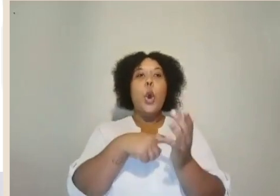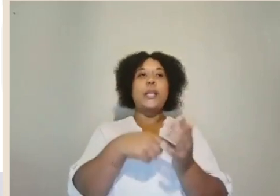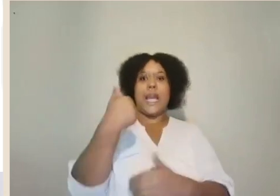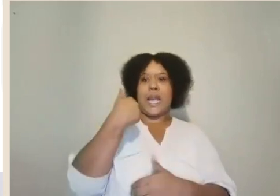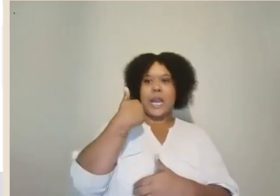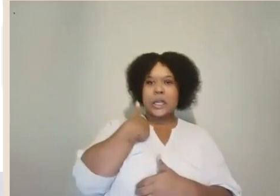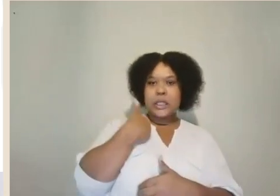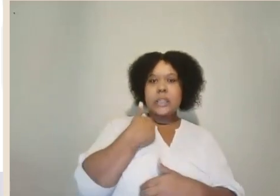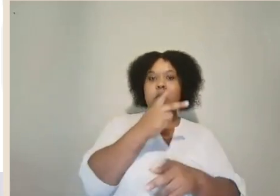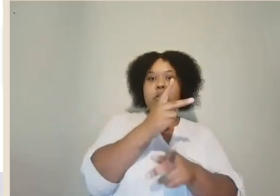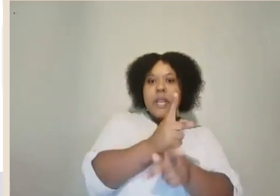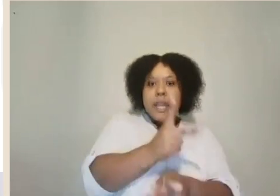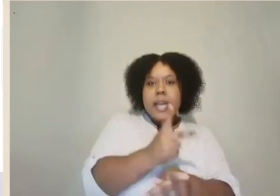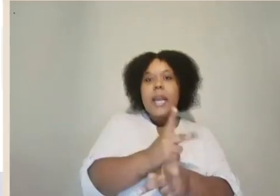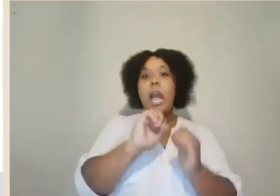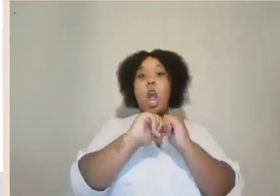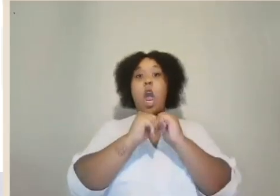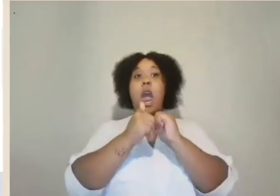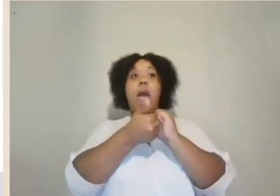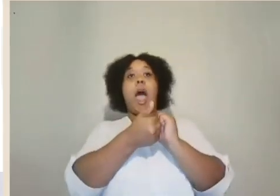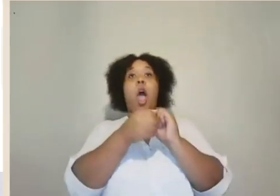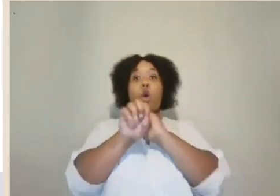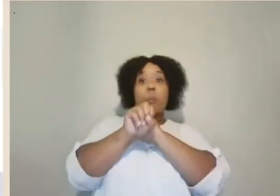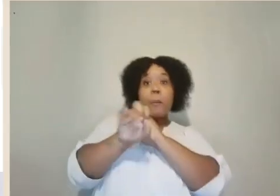to market yourself.